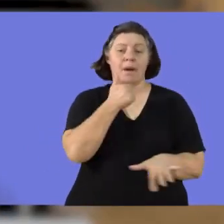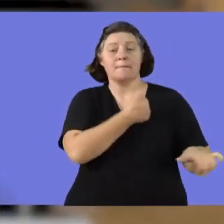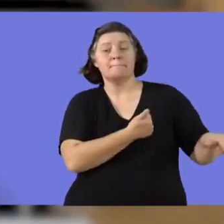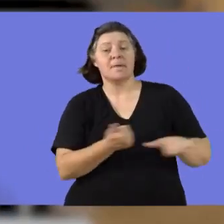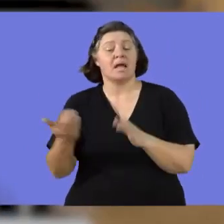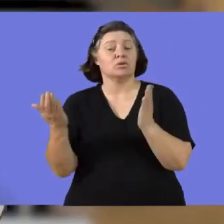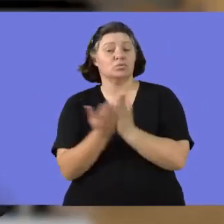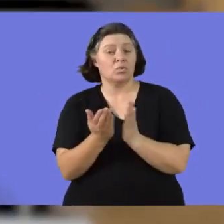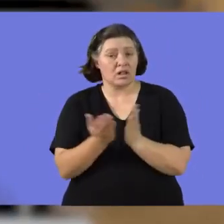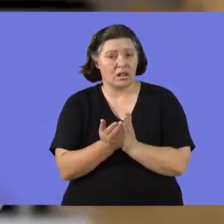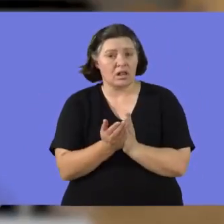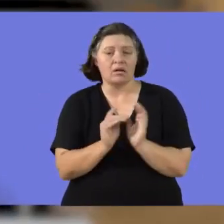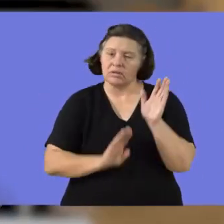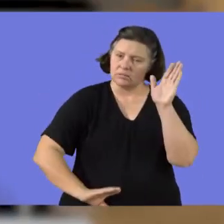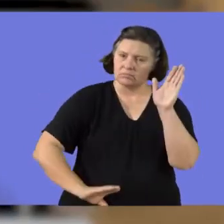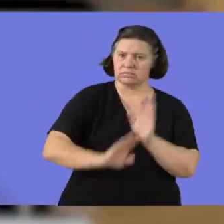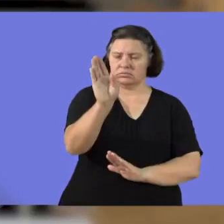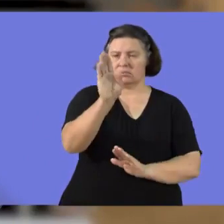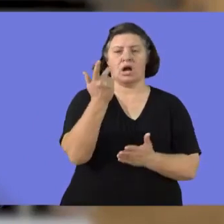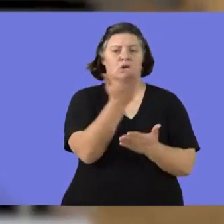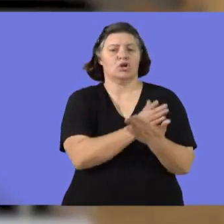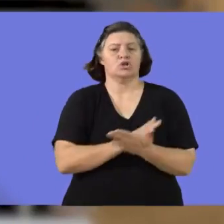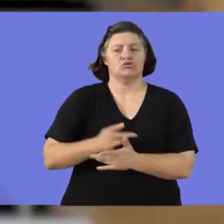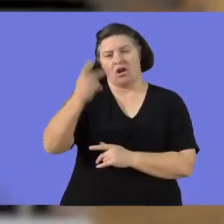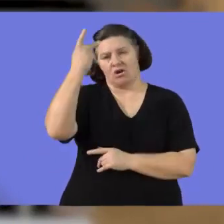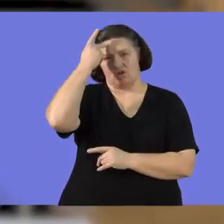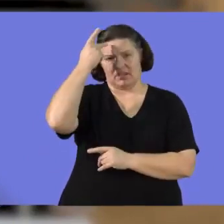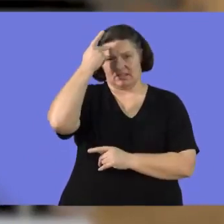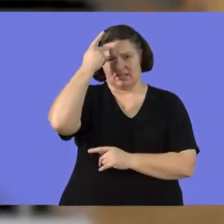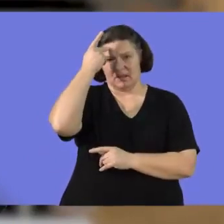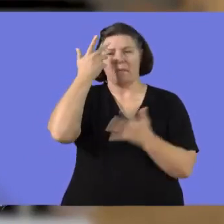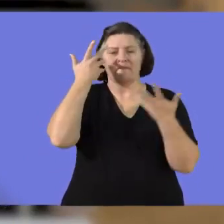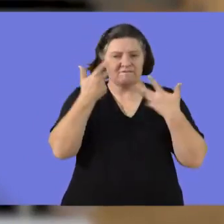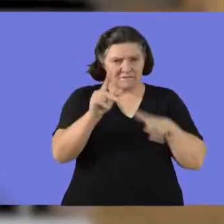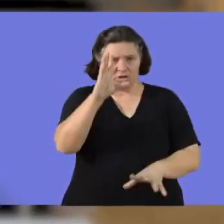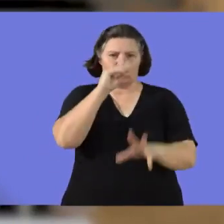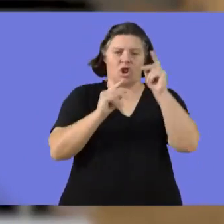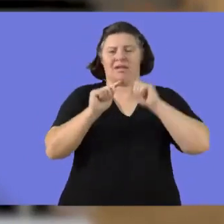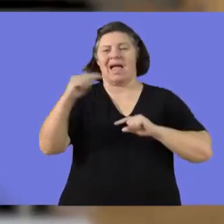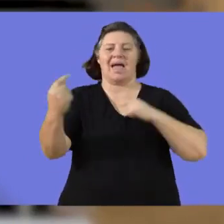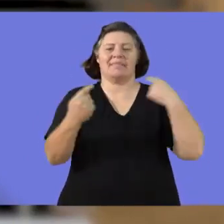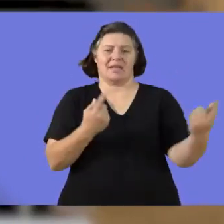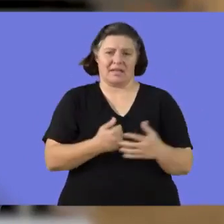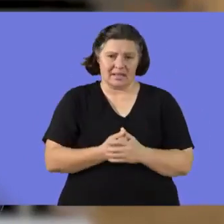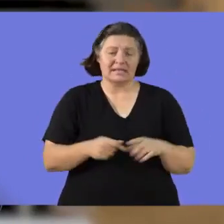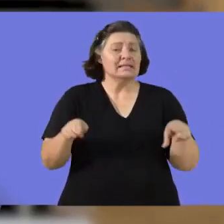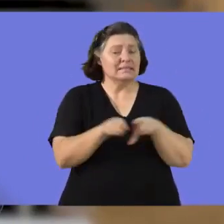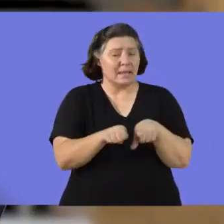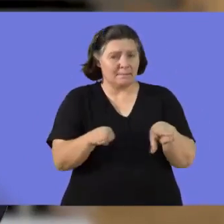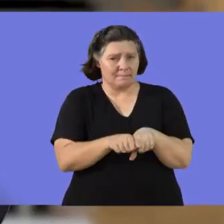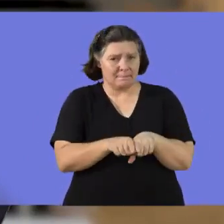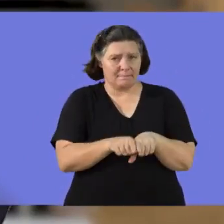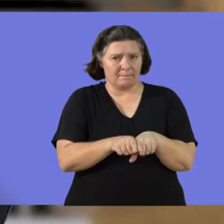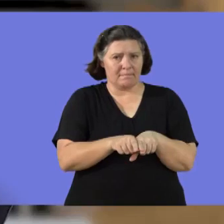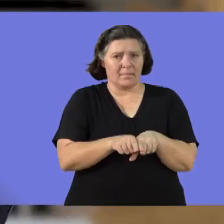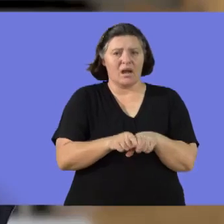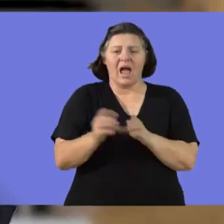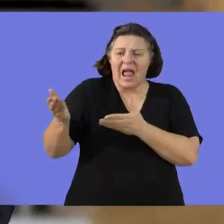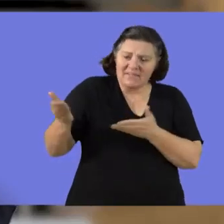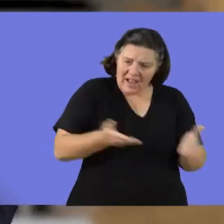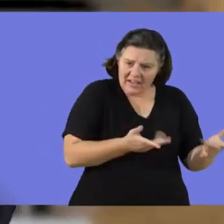go back to school, you will excel and you will share the knowledge that you've learned with other learners, and also